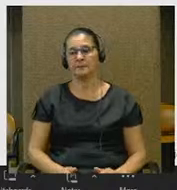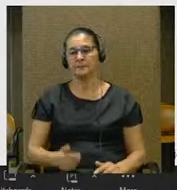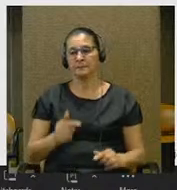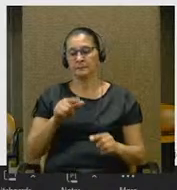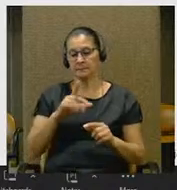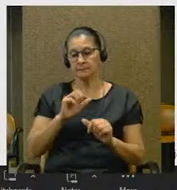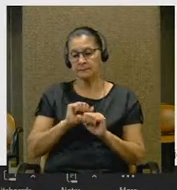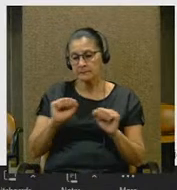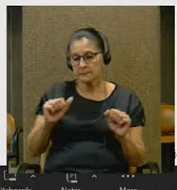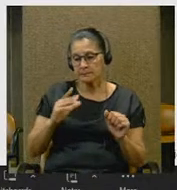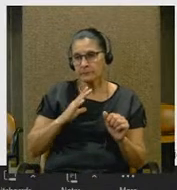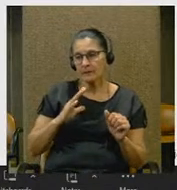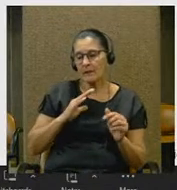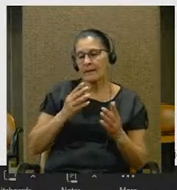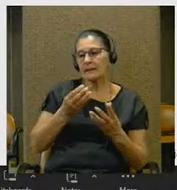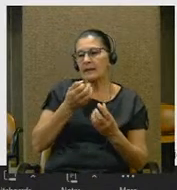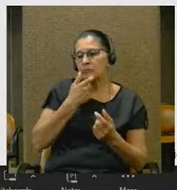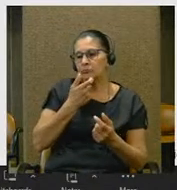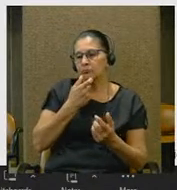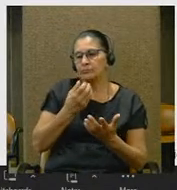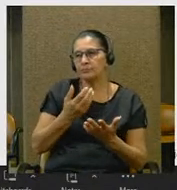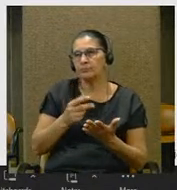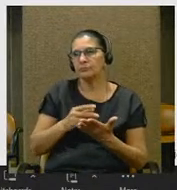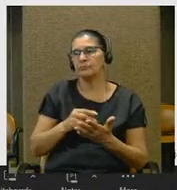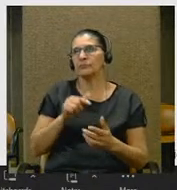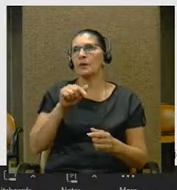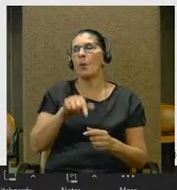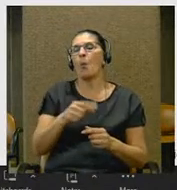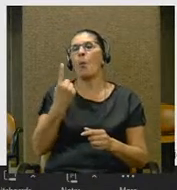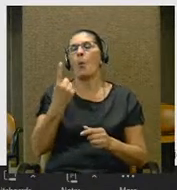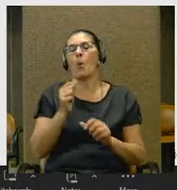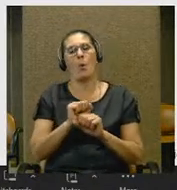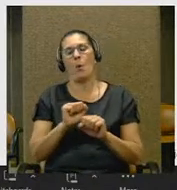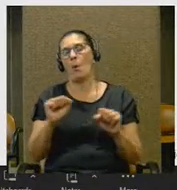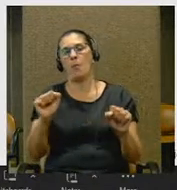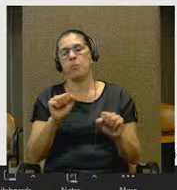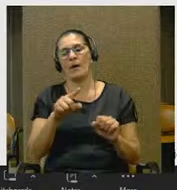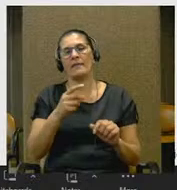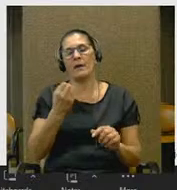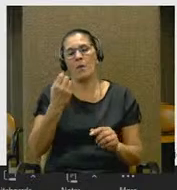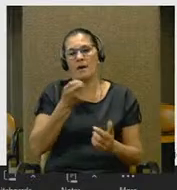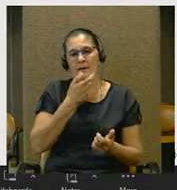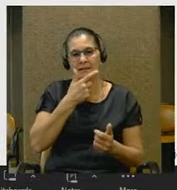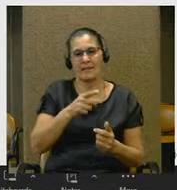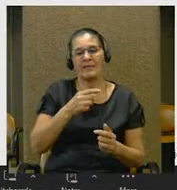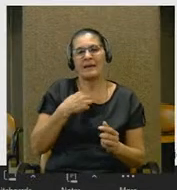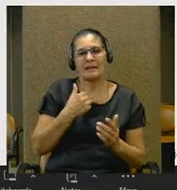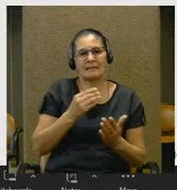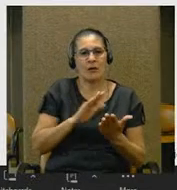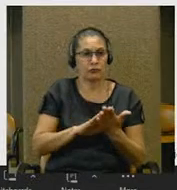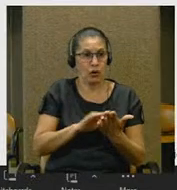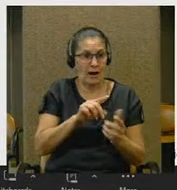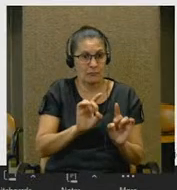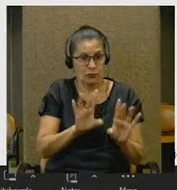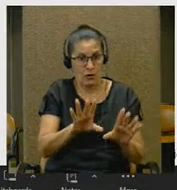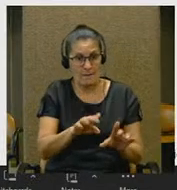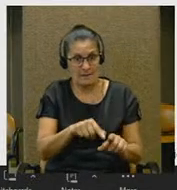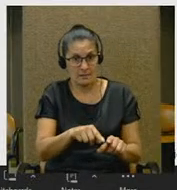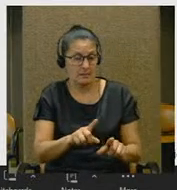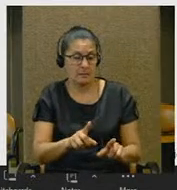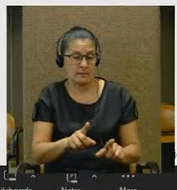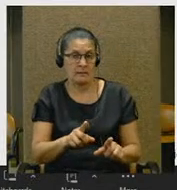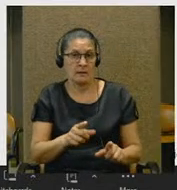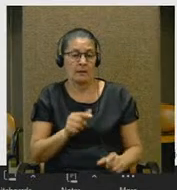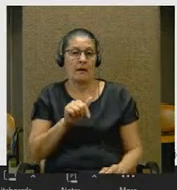clear, you can't overdose from simply touching fentanyl. You'll hear, the title of this is about the myths